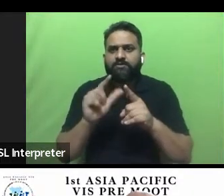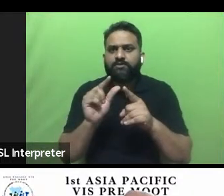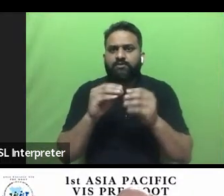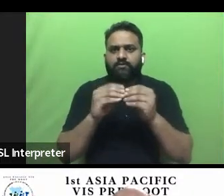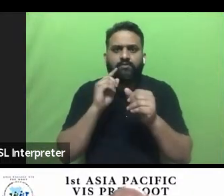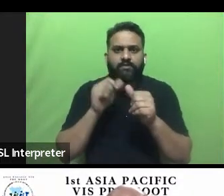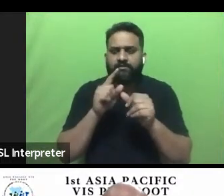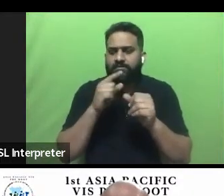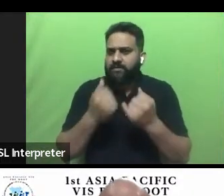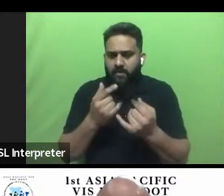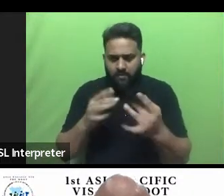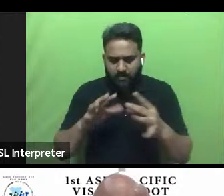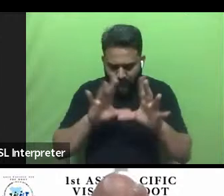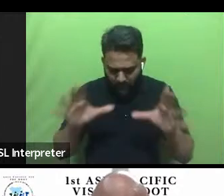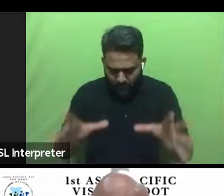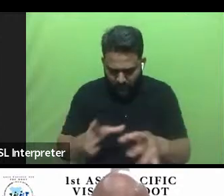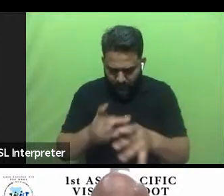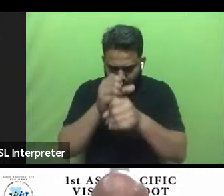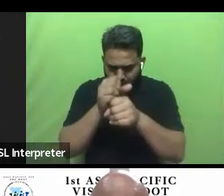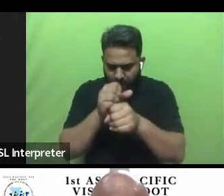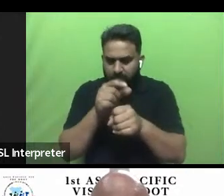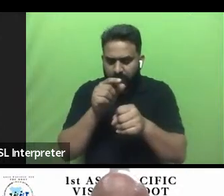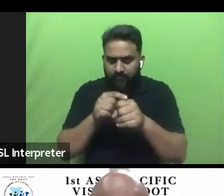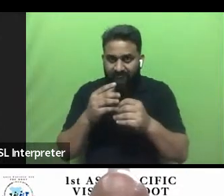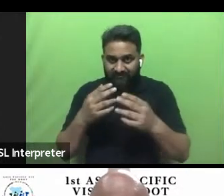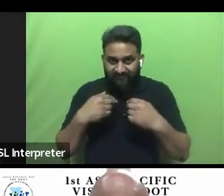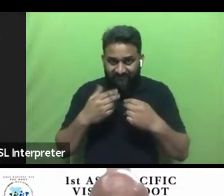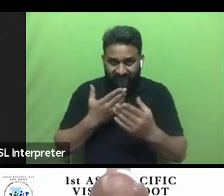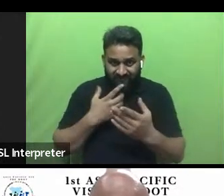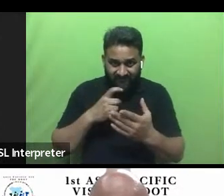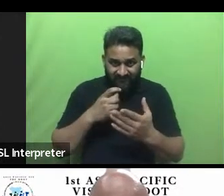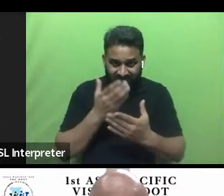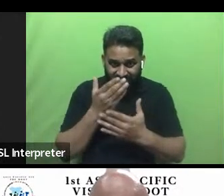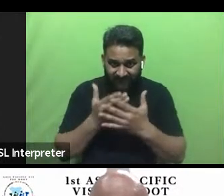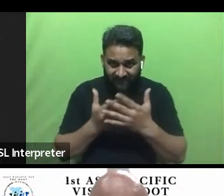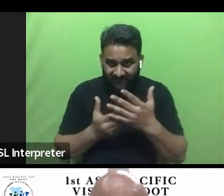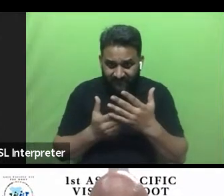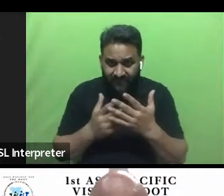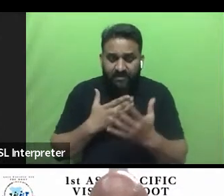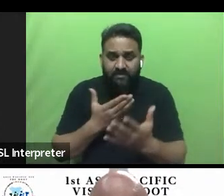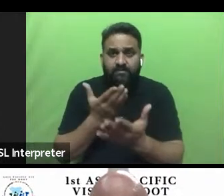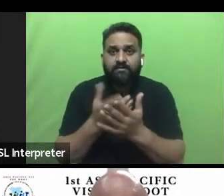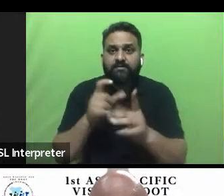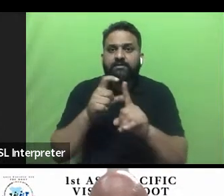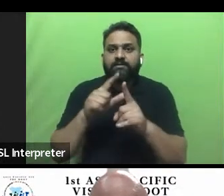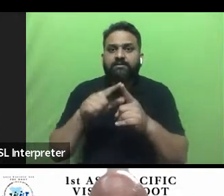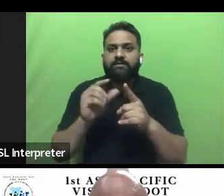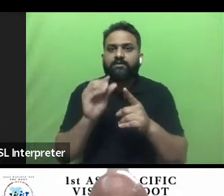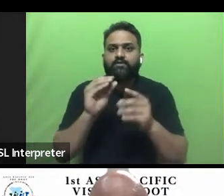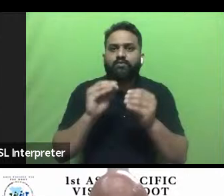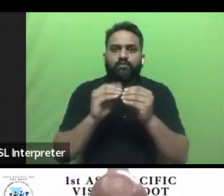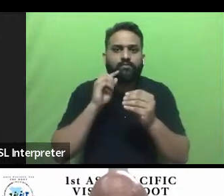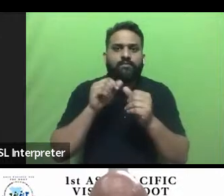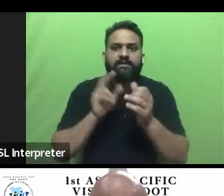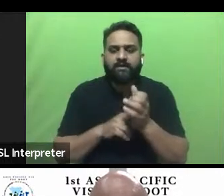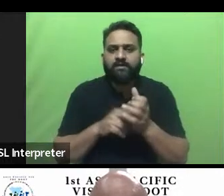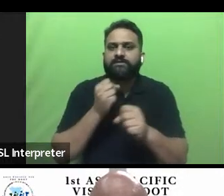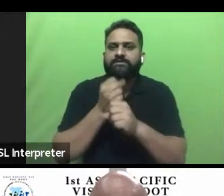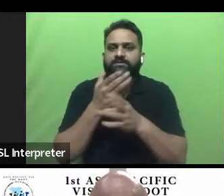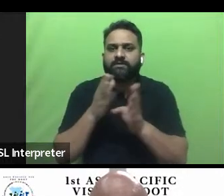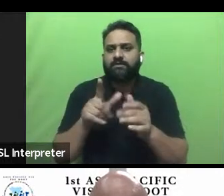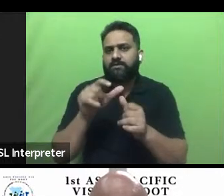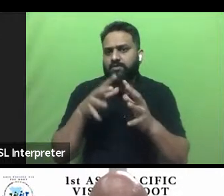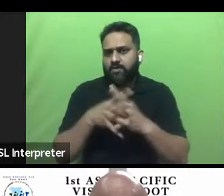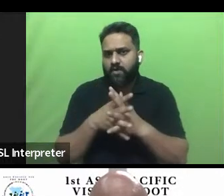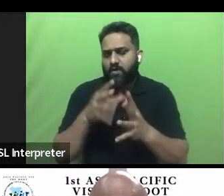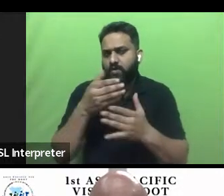up my positive case, then, we submit that under Danubian general contract law, the parties' arbitration